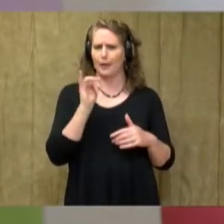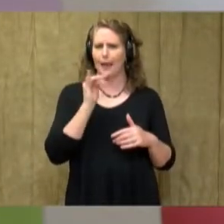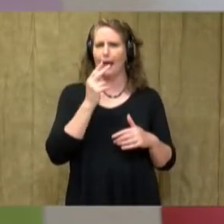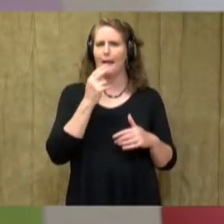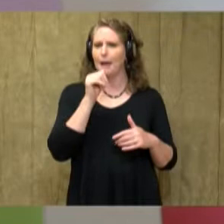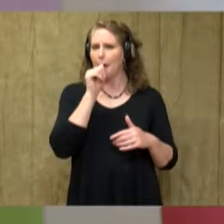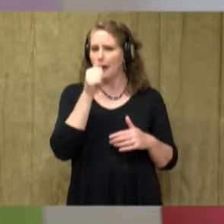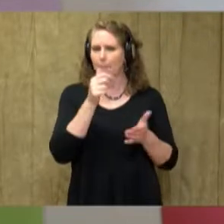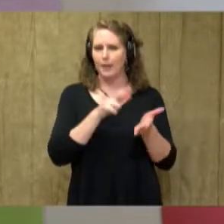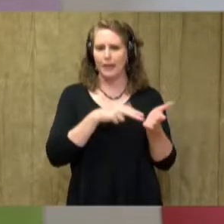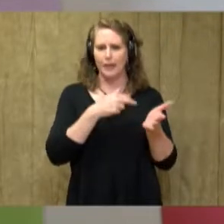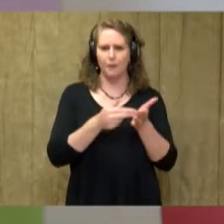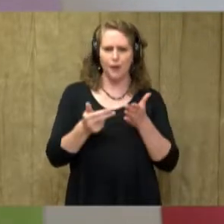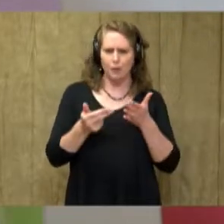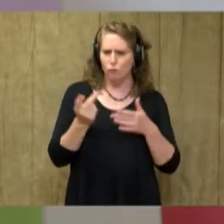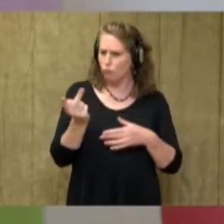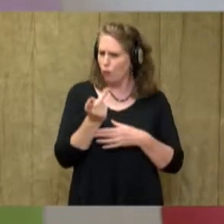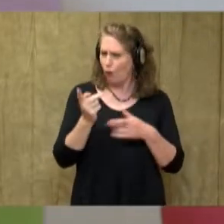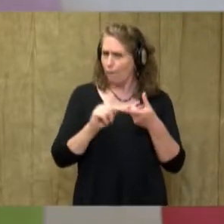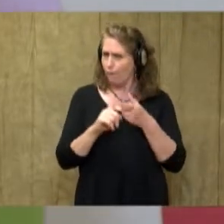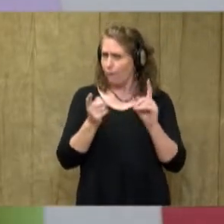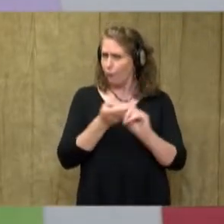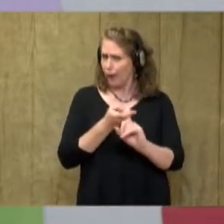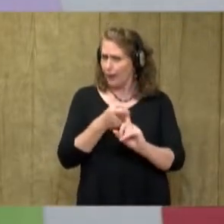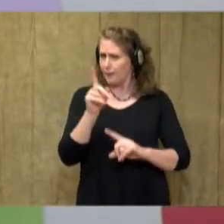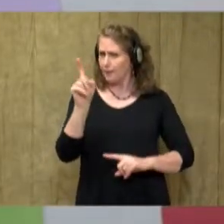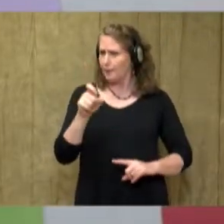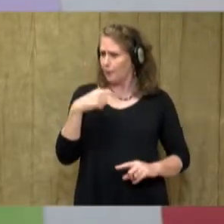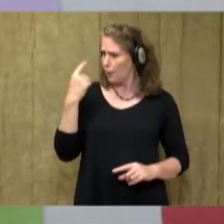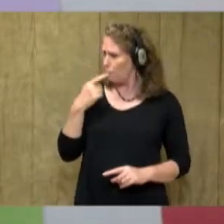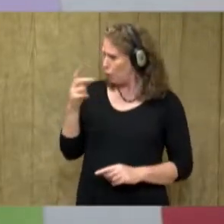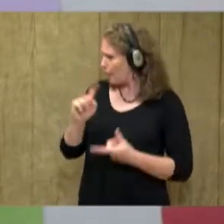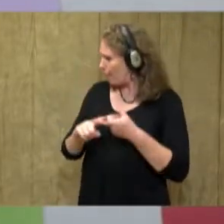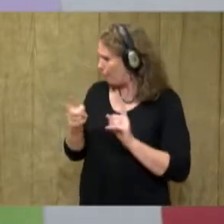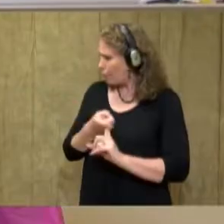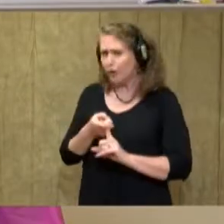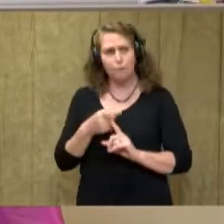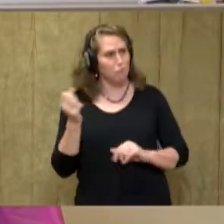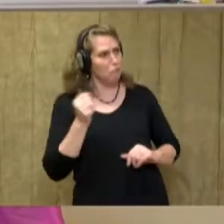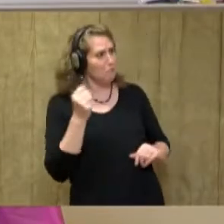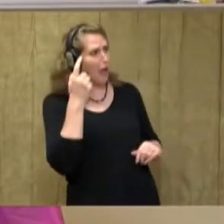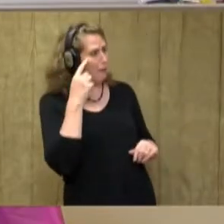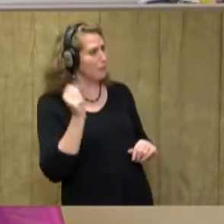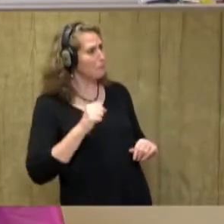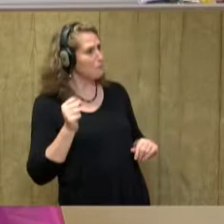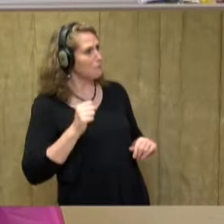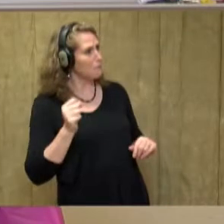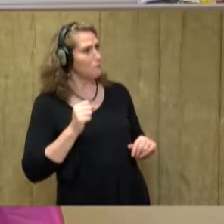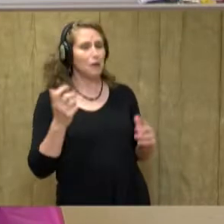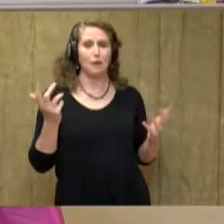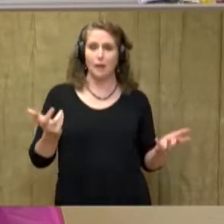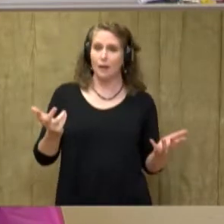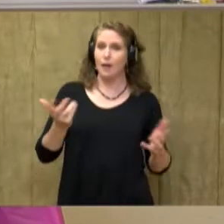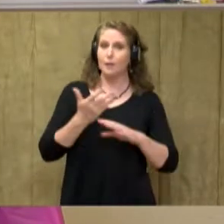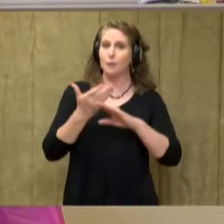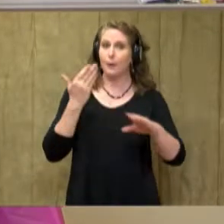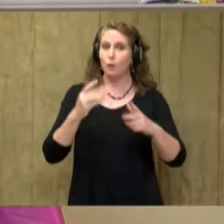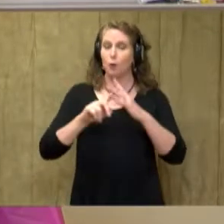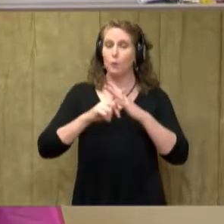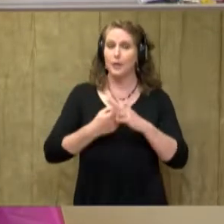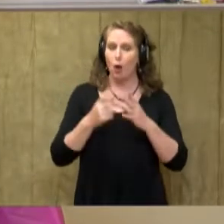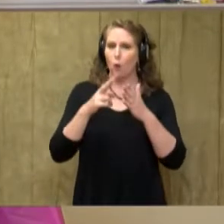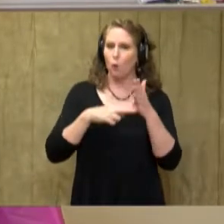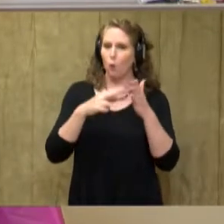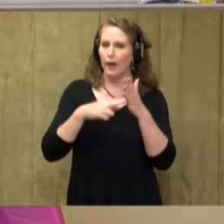and Cupcake are friends? Does it look like they're friends? It looks like it to me. Yes, okay. So before we get started